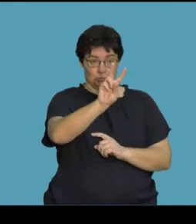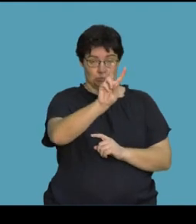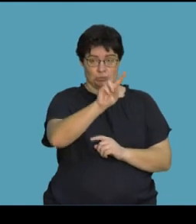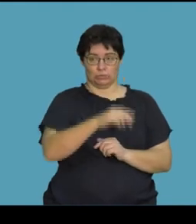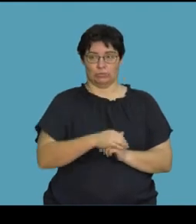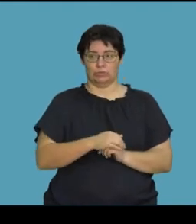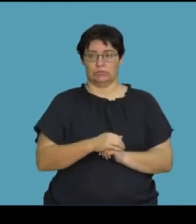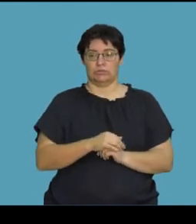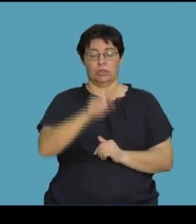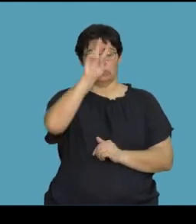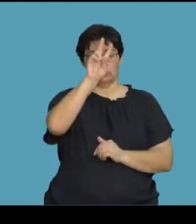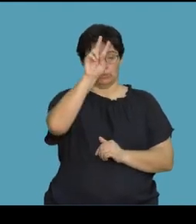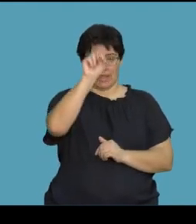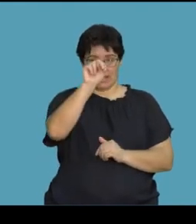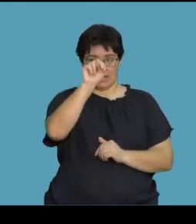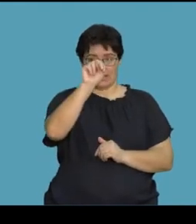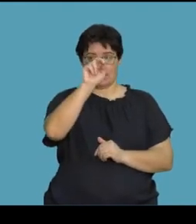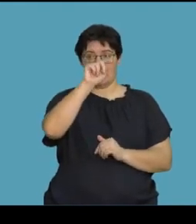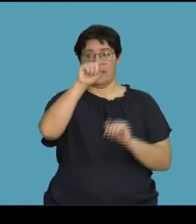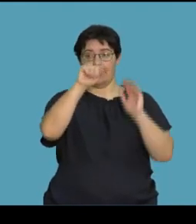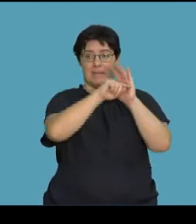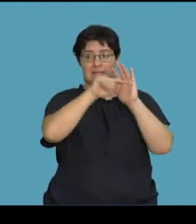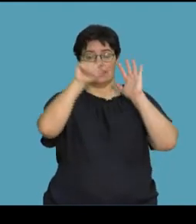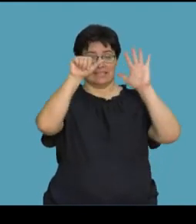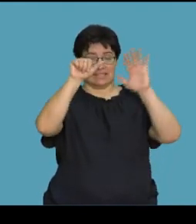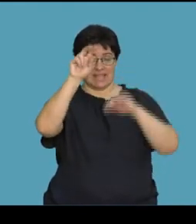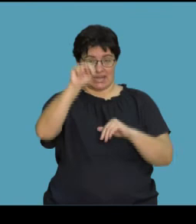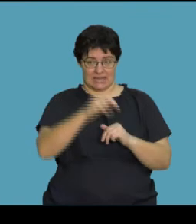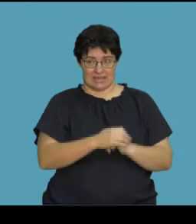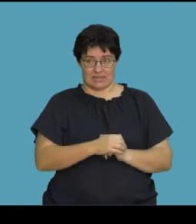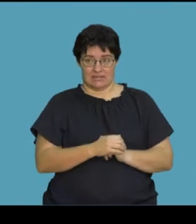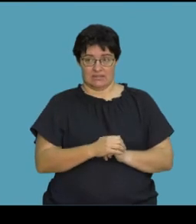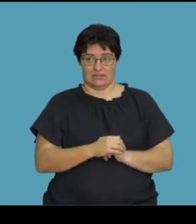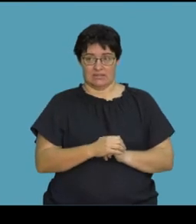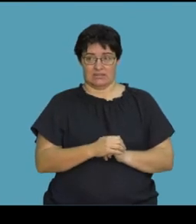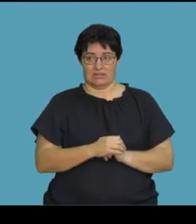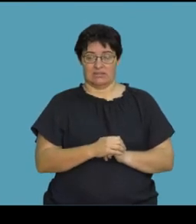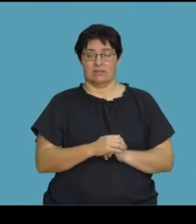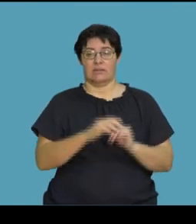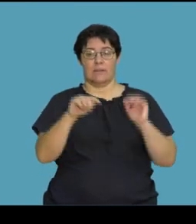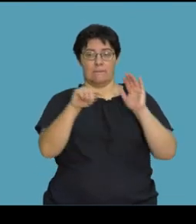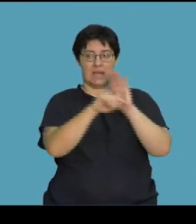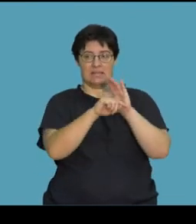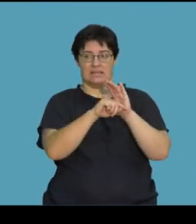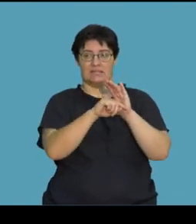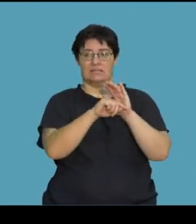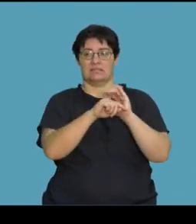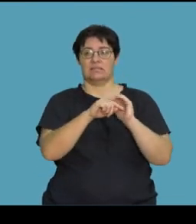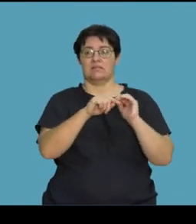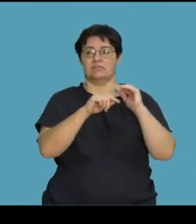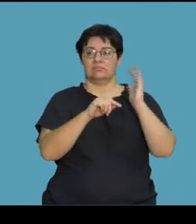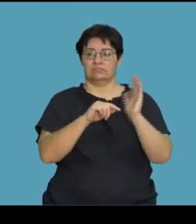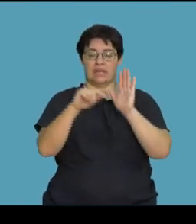of 2n minus 6n and minus negative 4n,